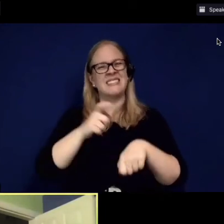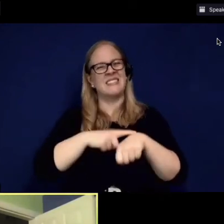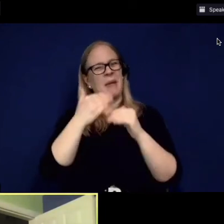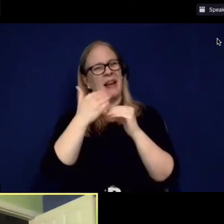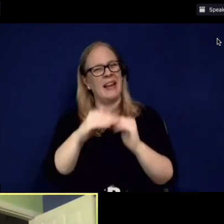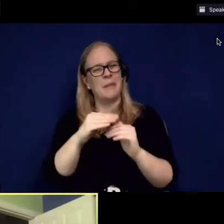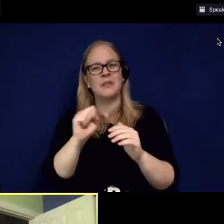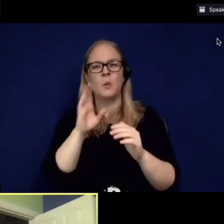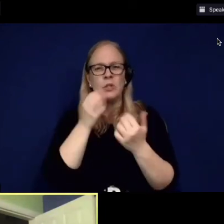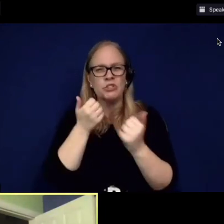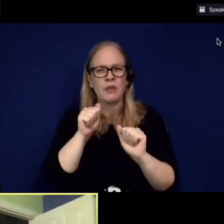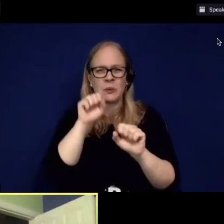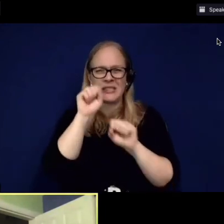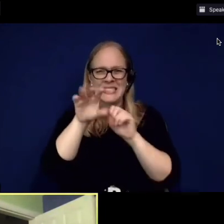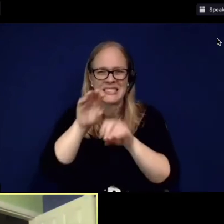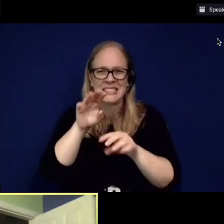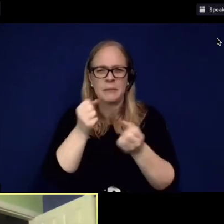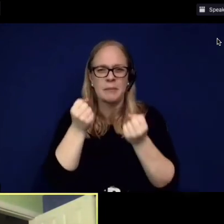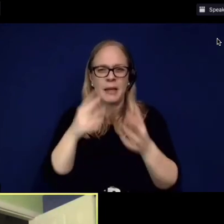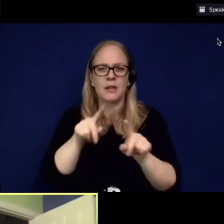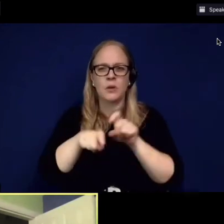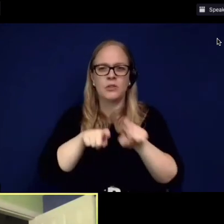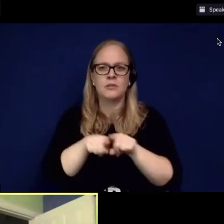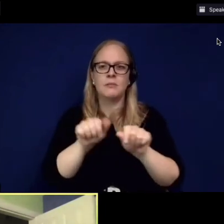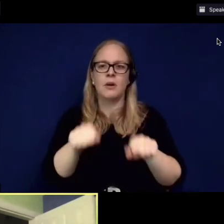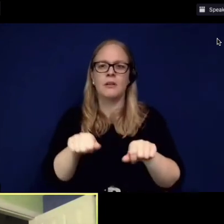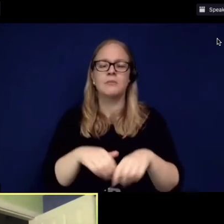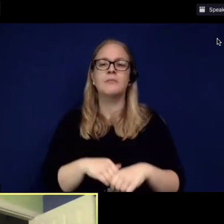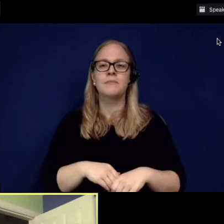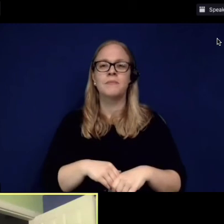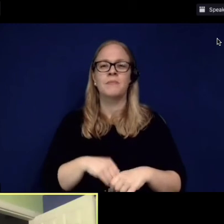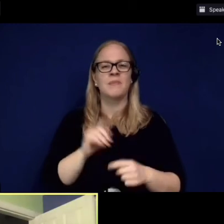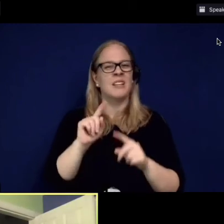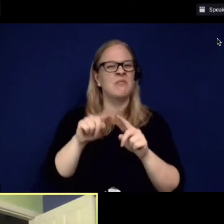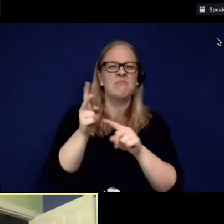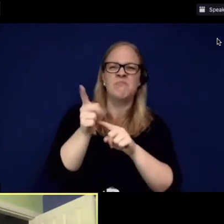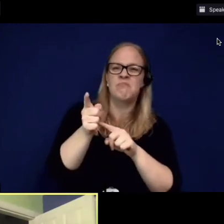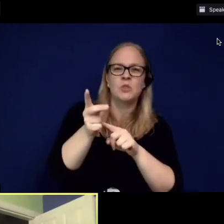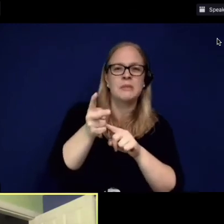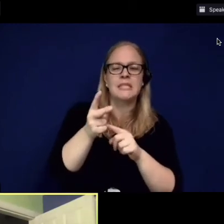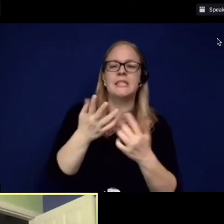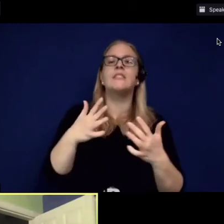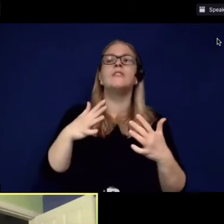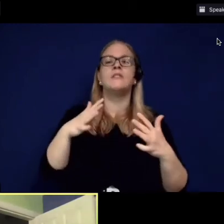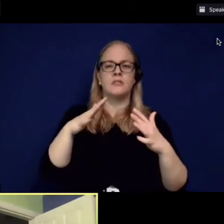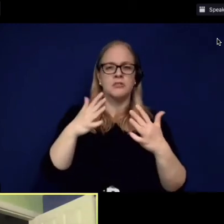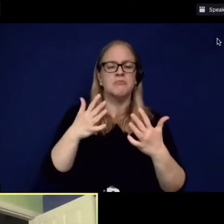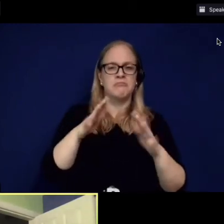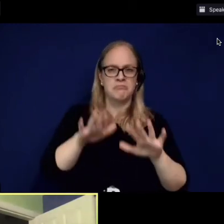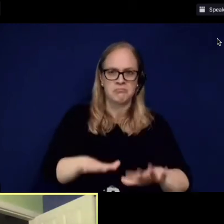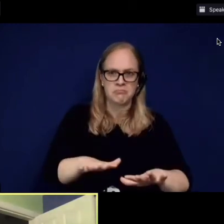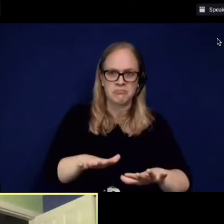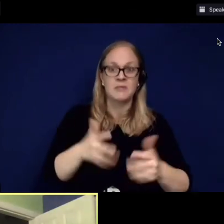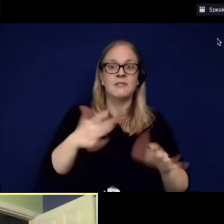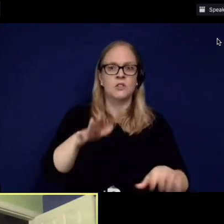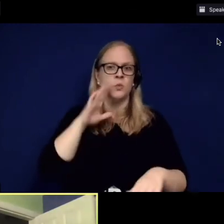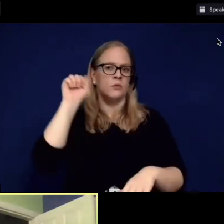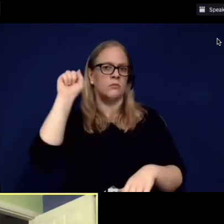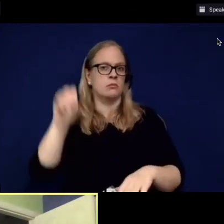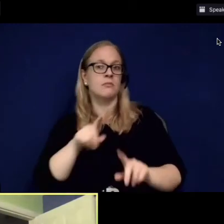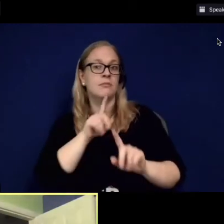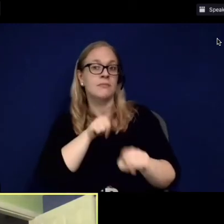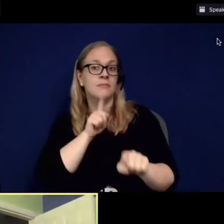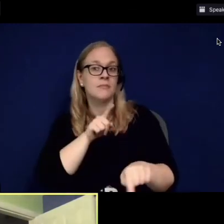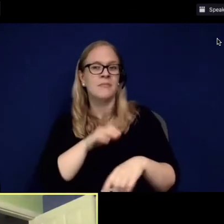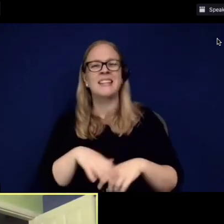us a minute here and we'll come and answer some of the questions in the chat. We're not going to have time